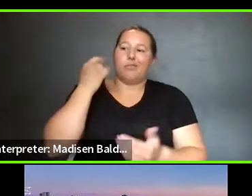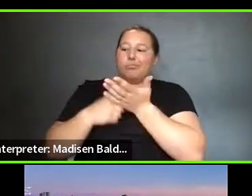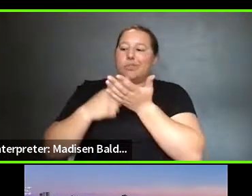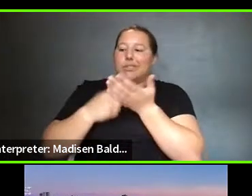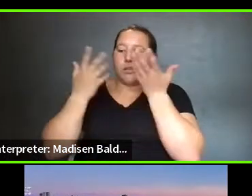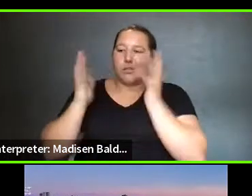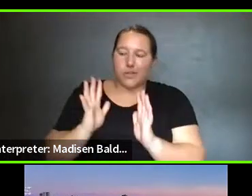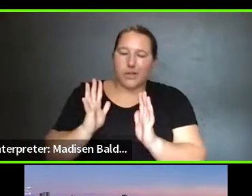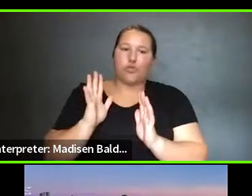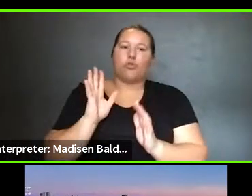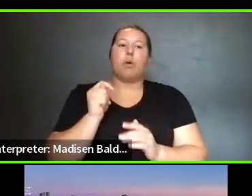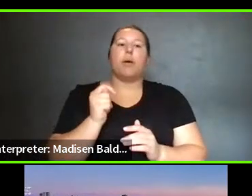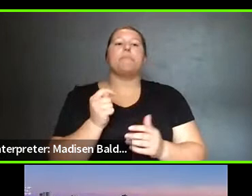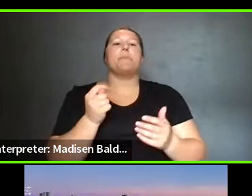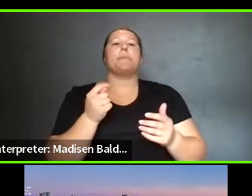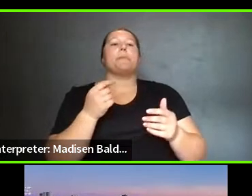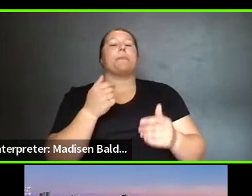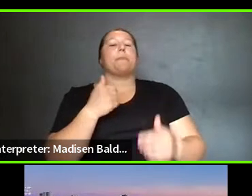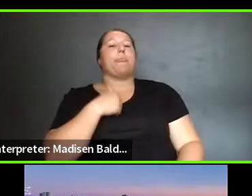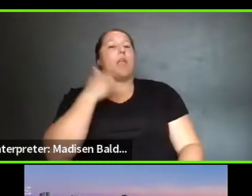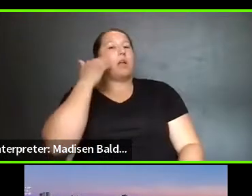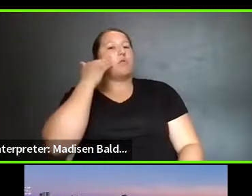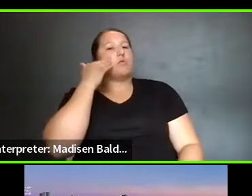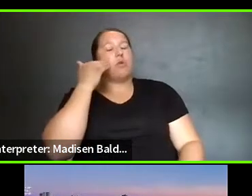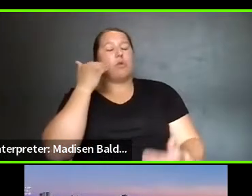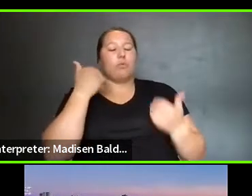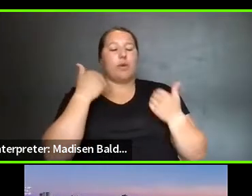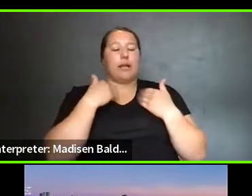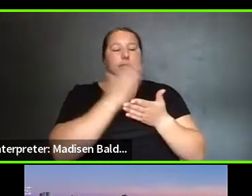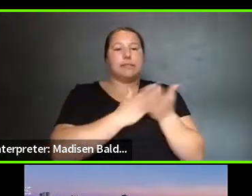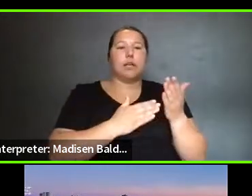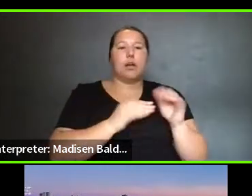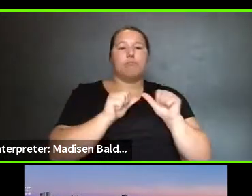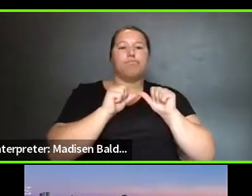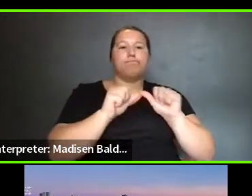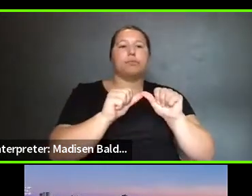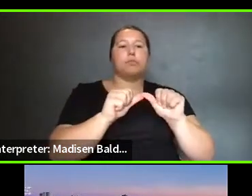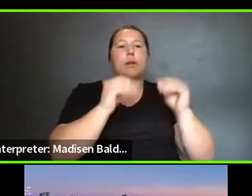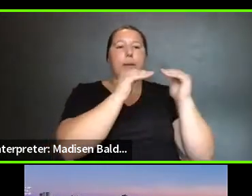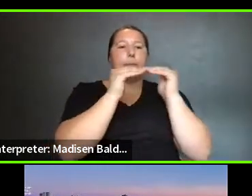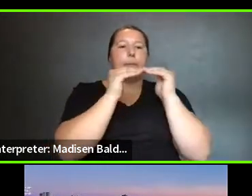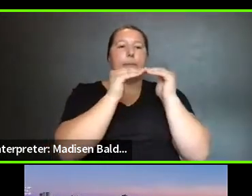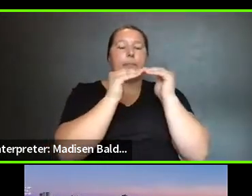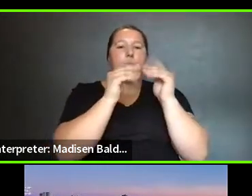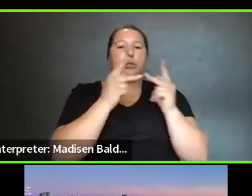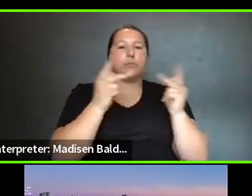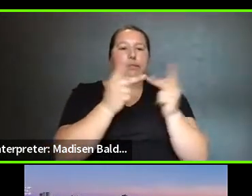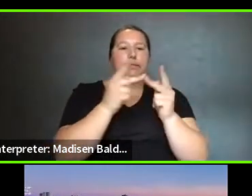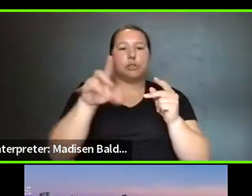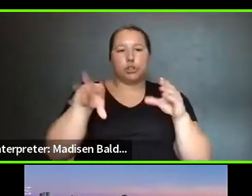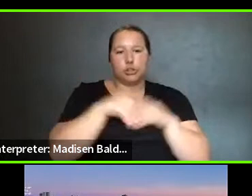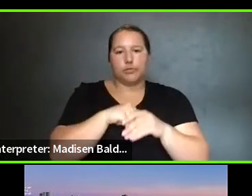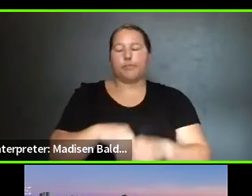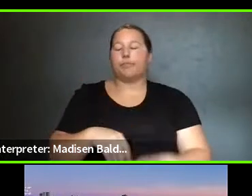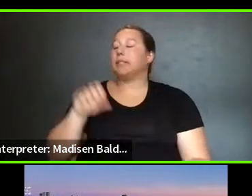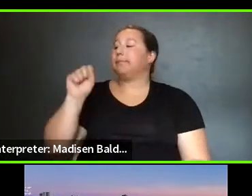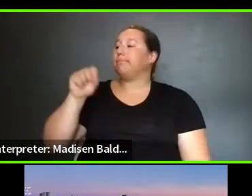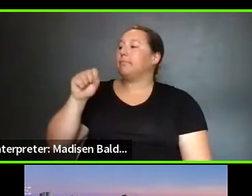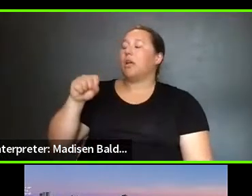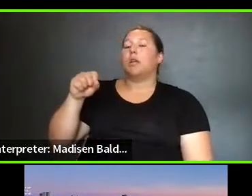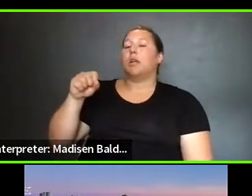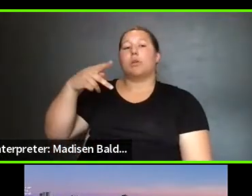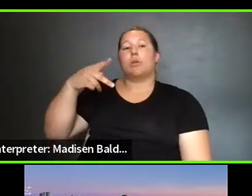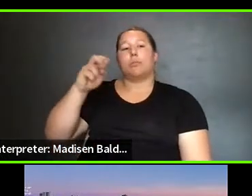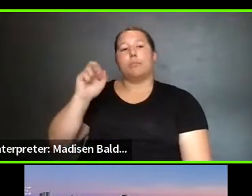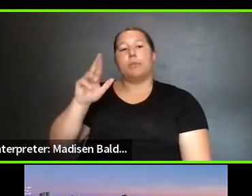there's some kind of permanent peer positions that you guys have added. So peers was a grant that